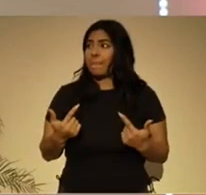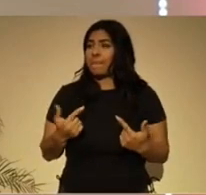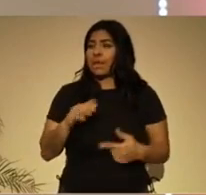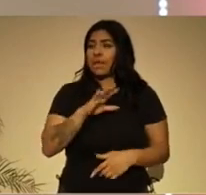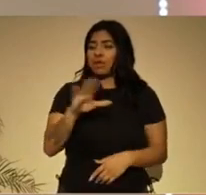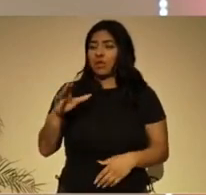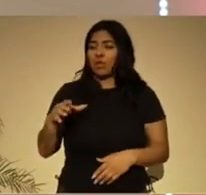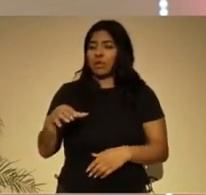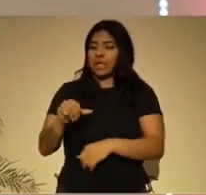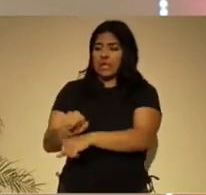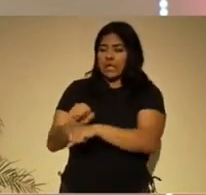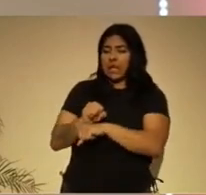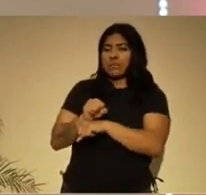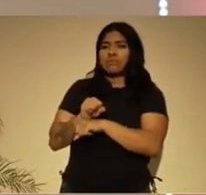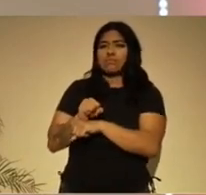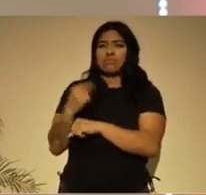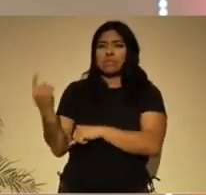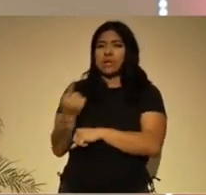you're bound to something,